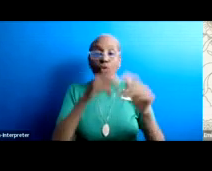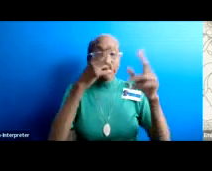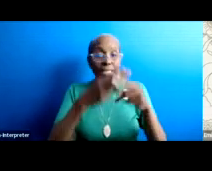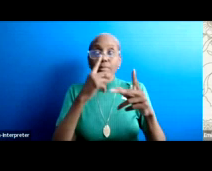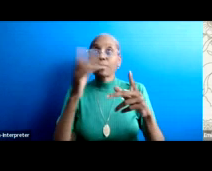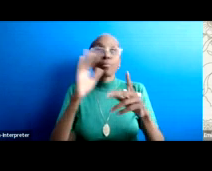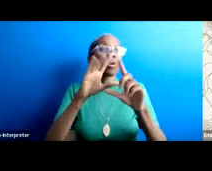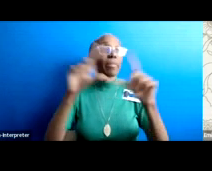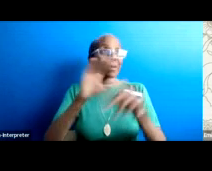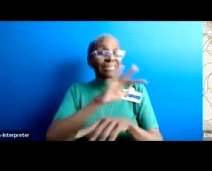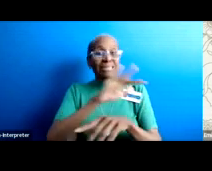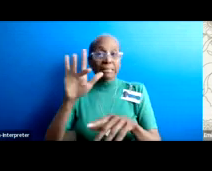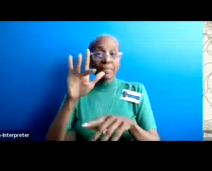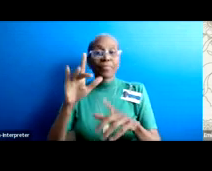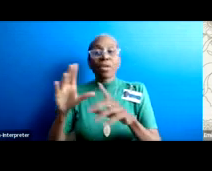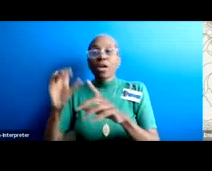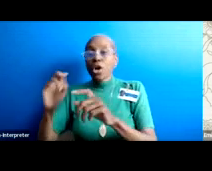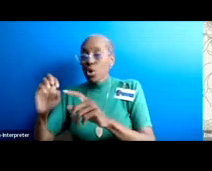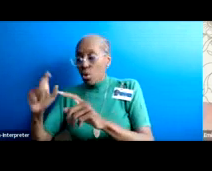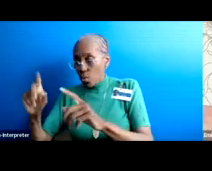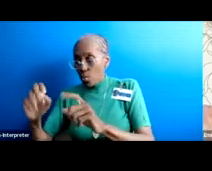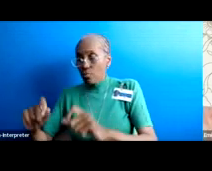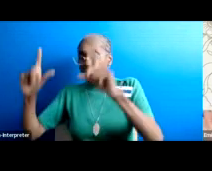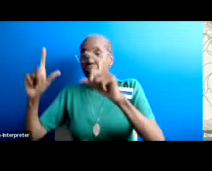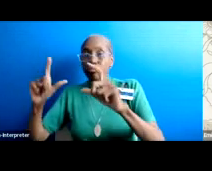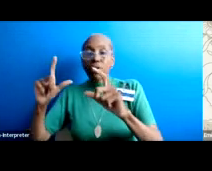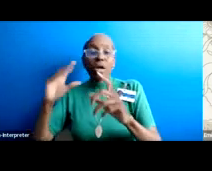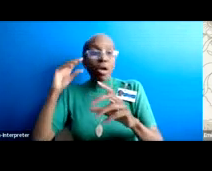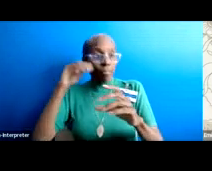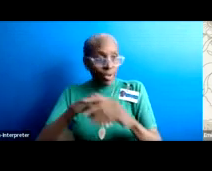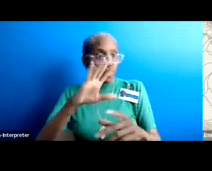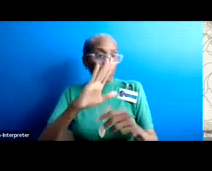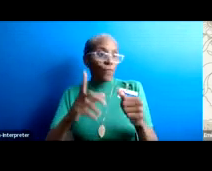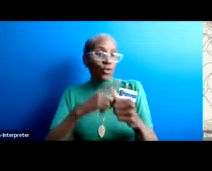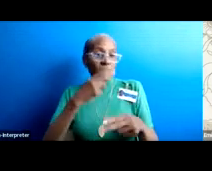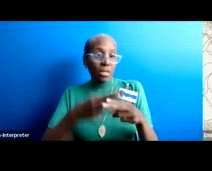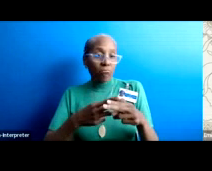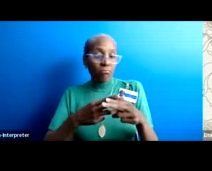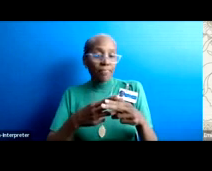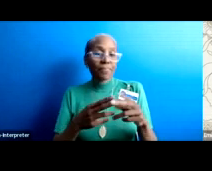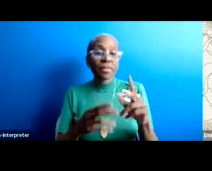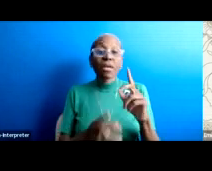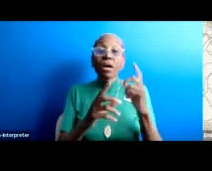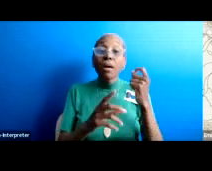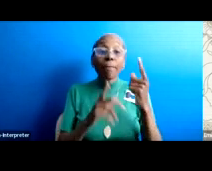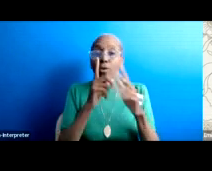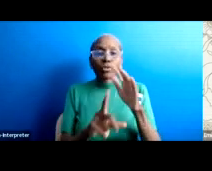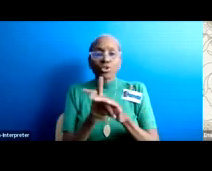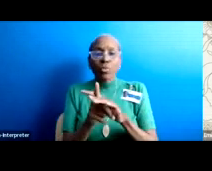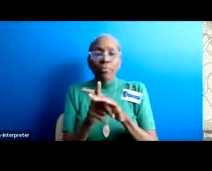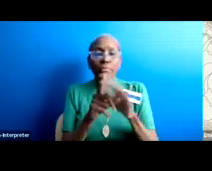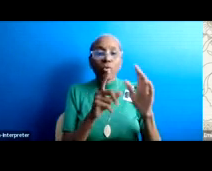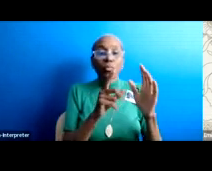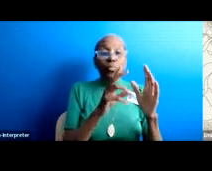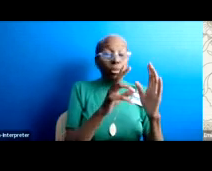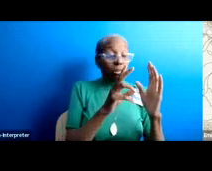the box, a little code pops up that reminds them, enter your first name. But that would not show up to someone in a screen